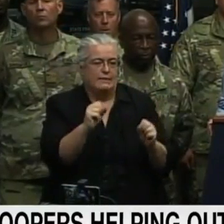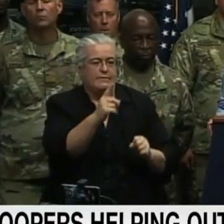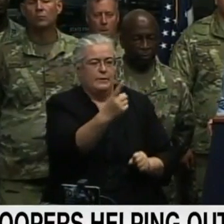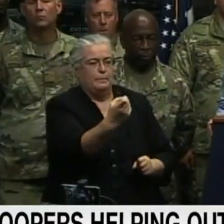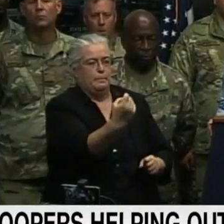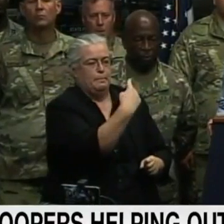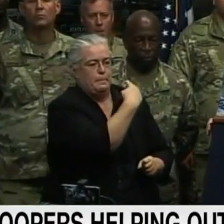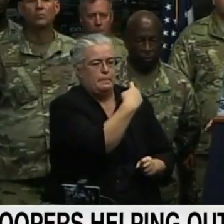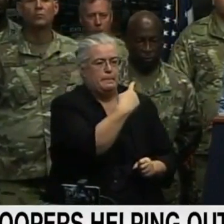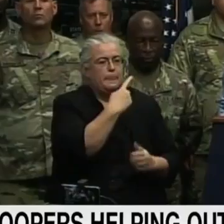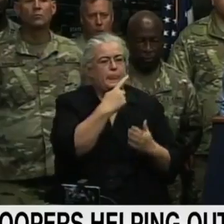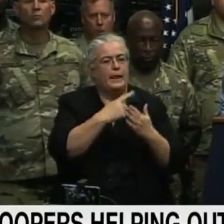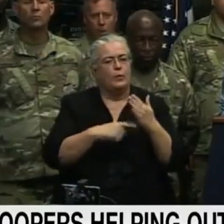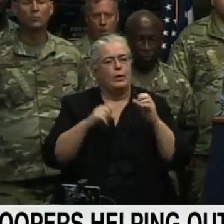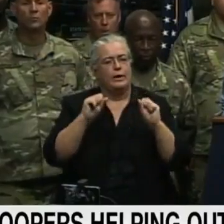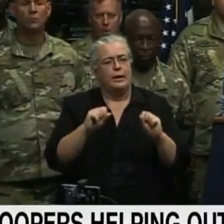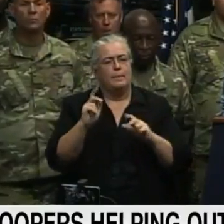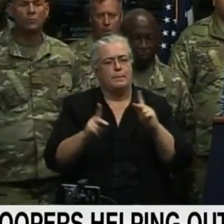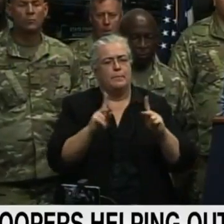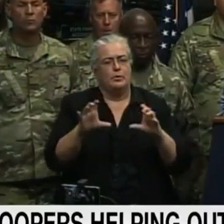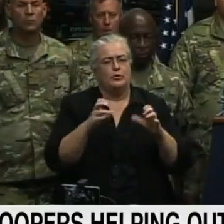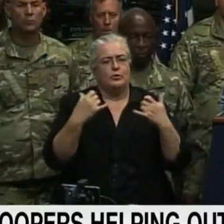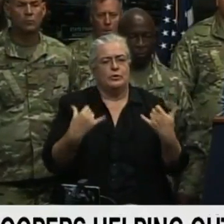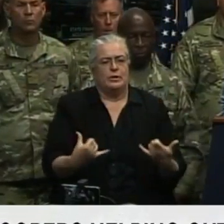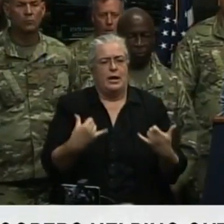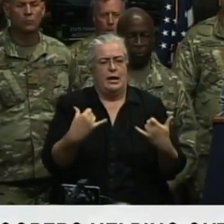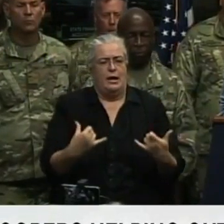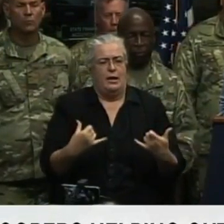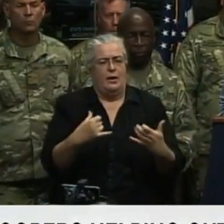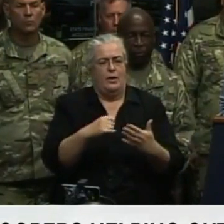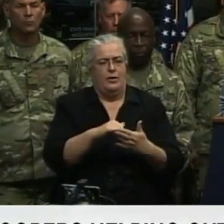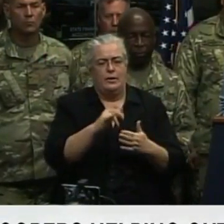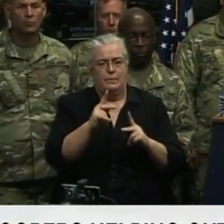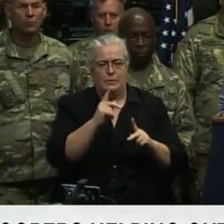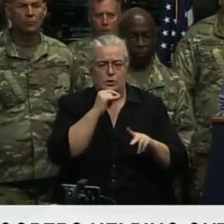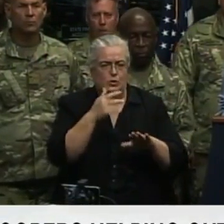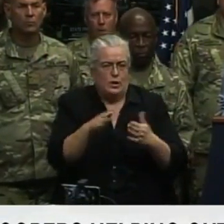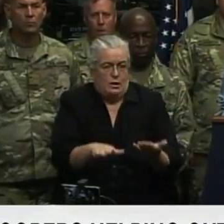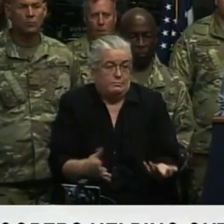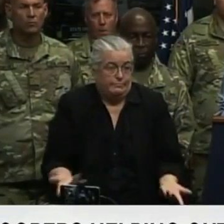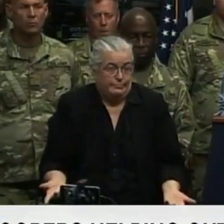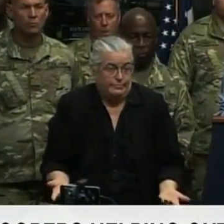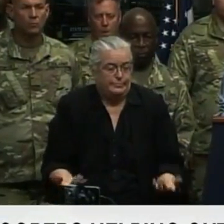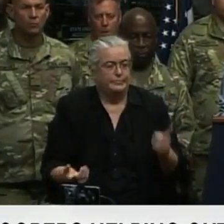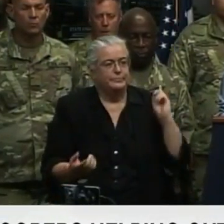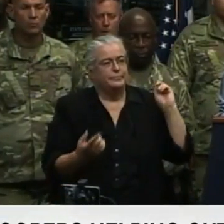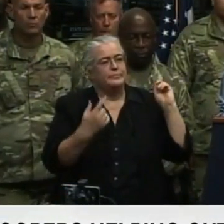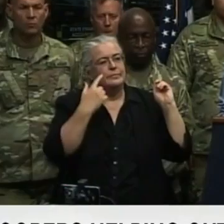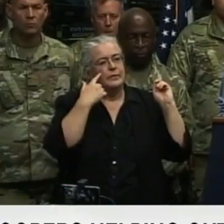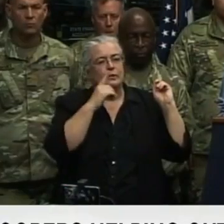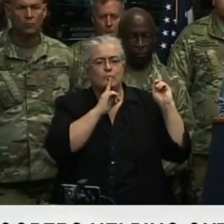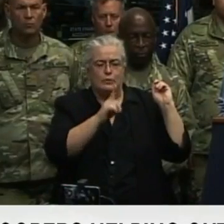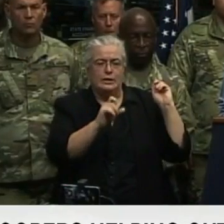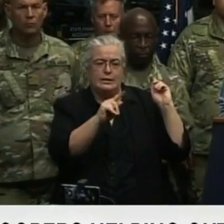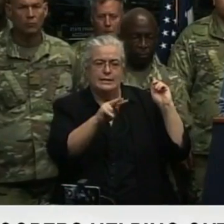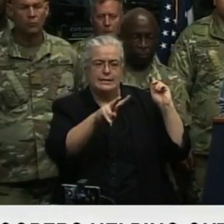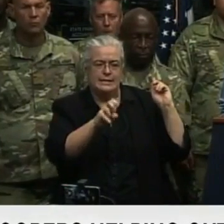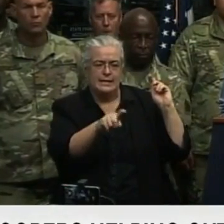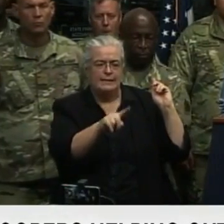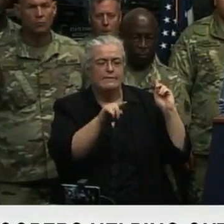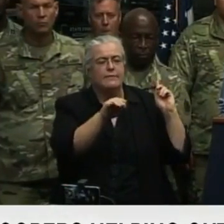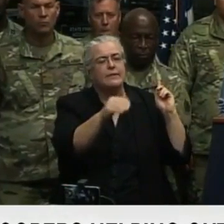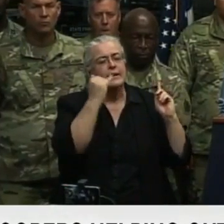now in these critical hours to be sure there isn't loss of life? Steve, I think the biggest thing is if